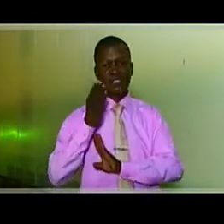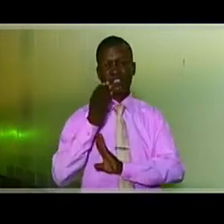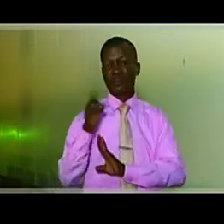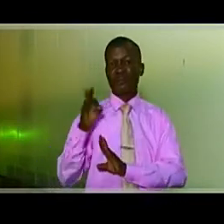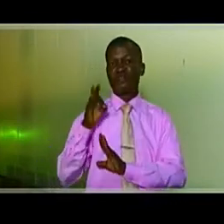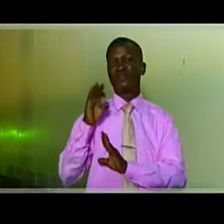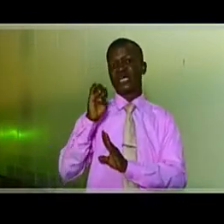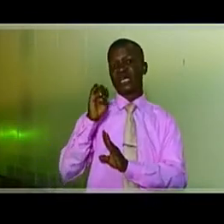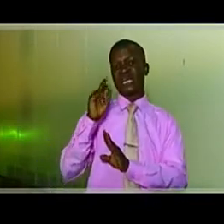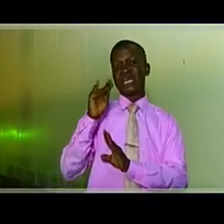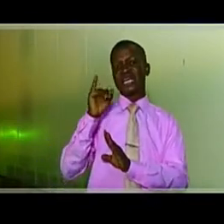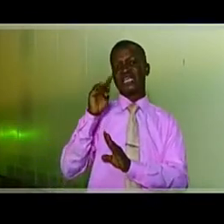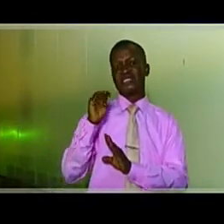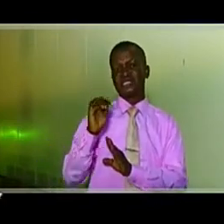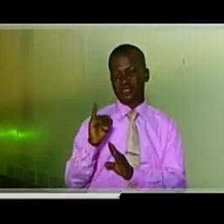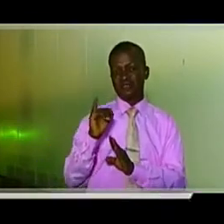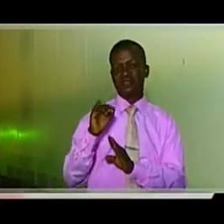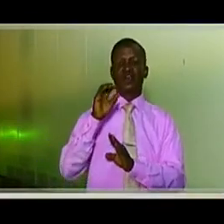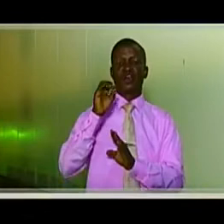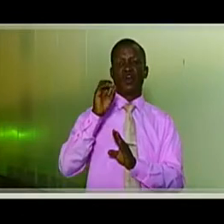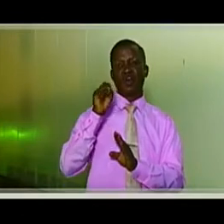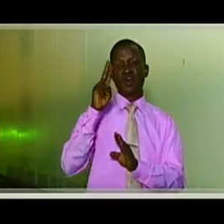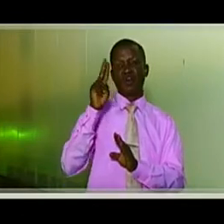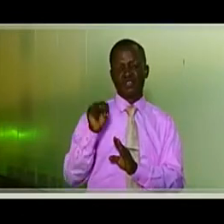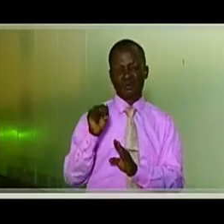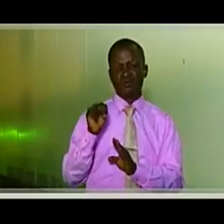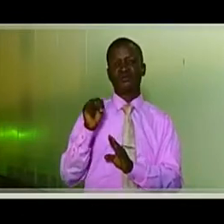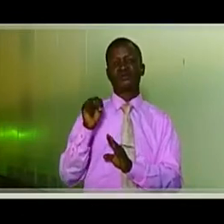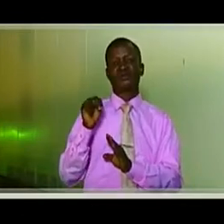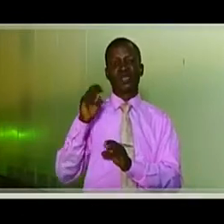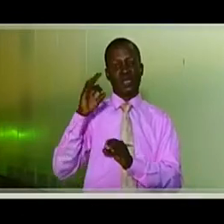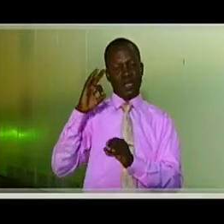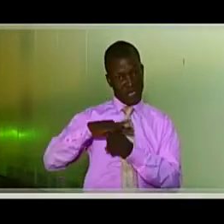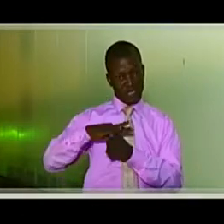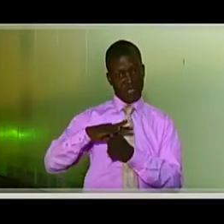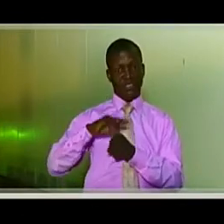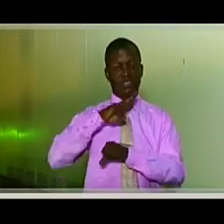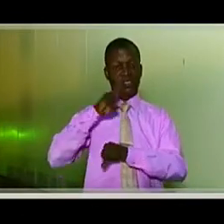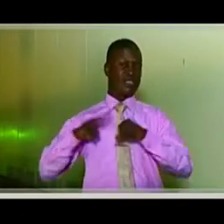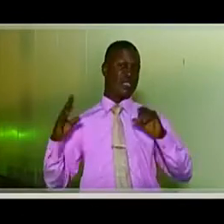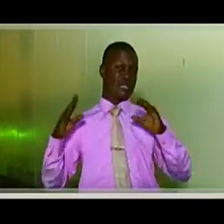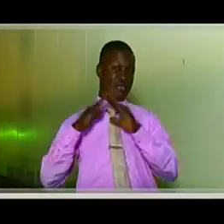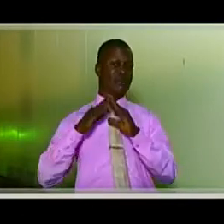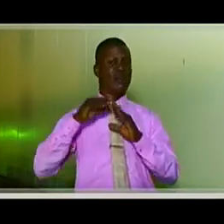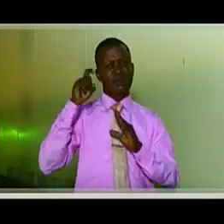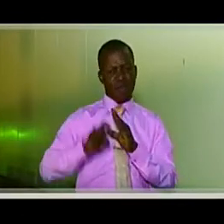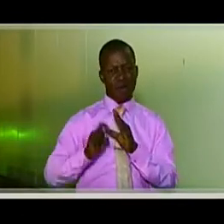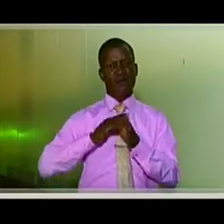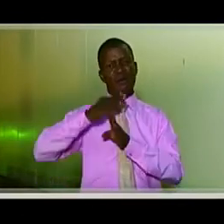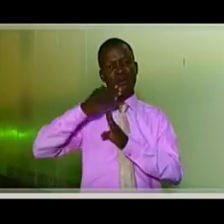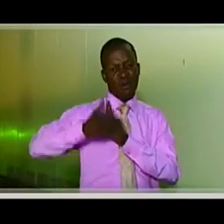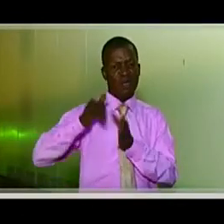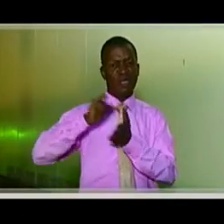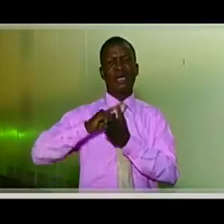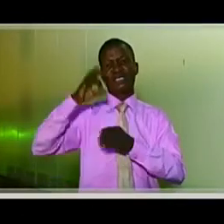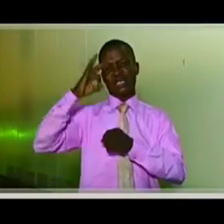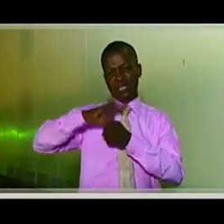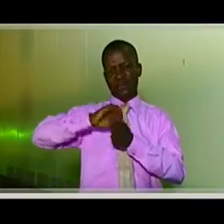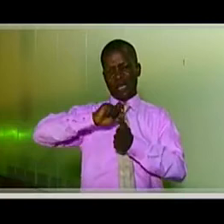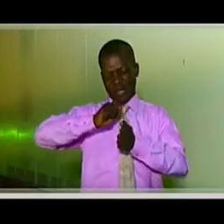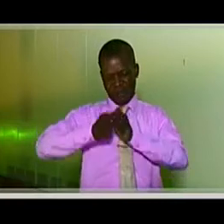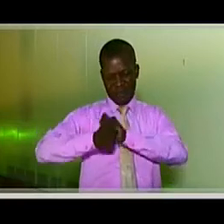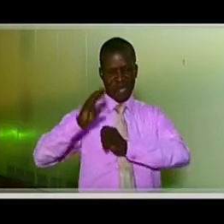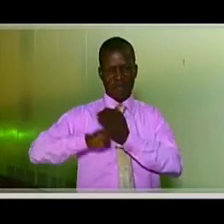the Osun, and the 2023 elections, the National Assembly and the President should conclude the electoral amendment process